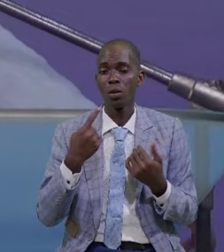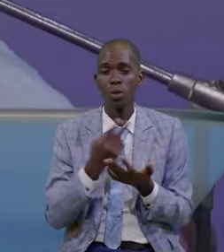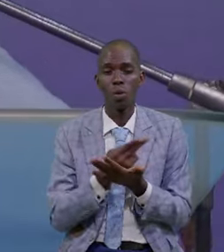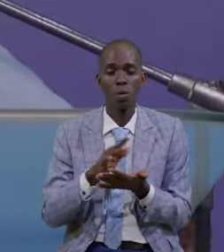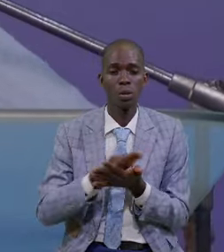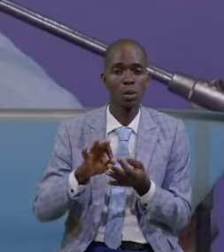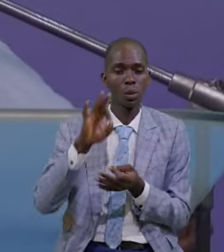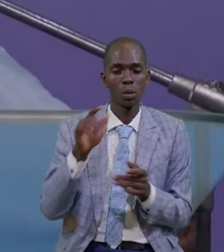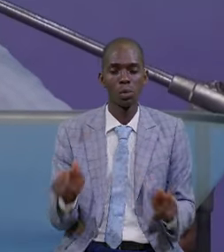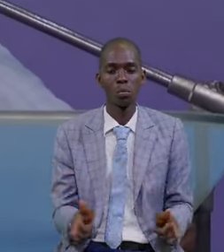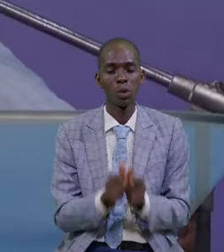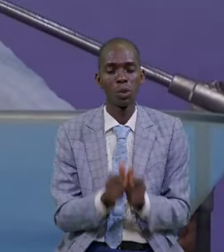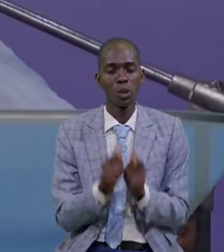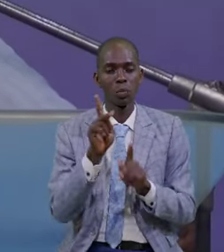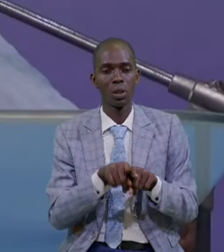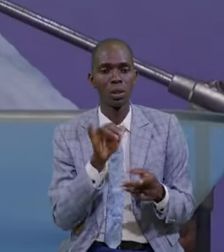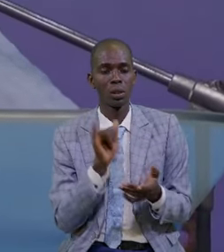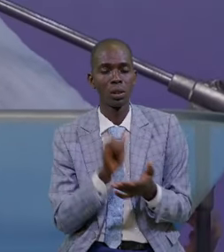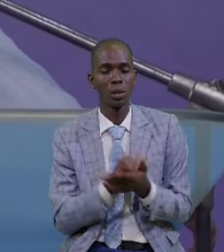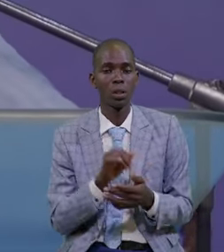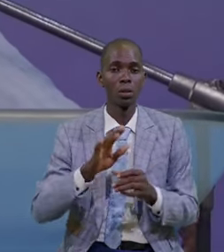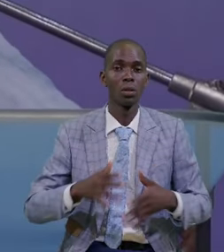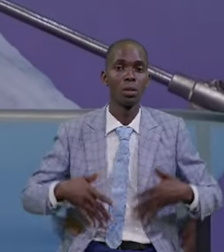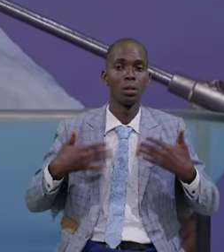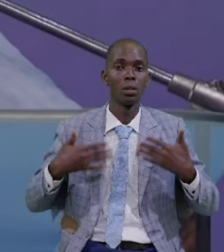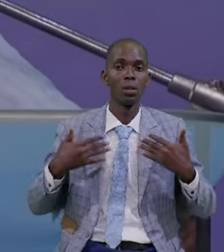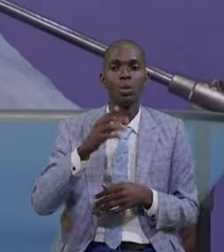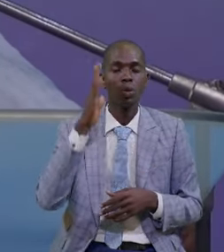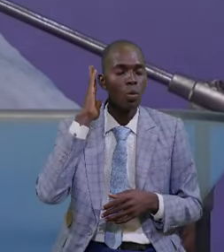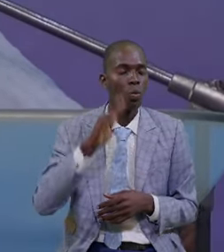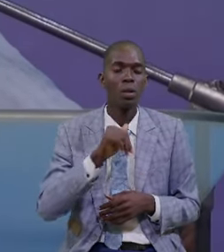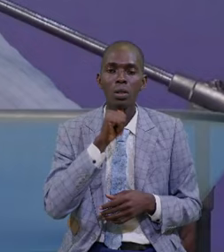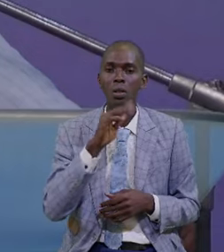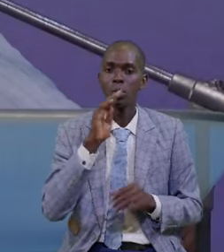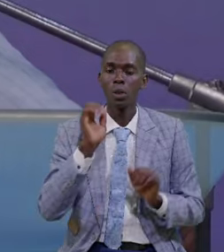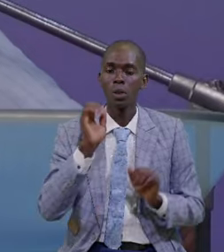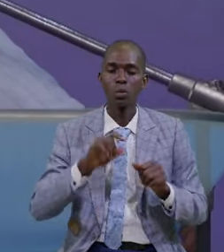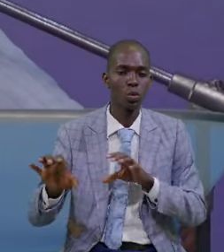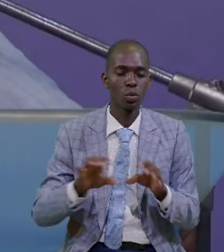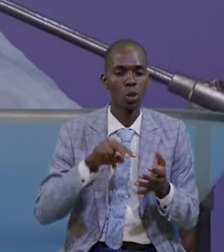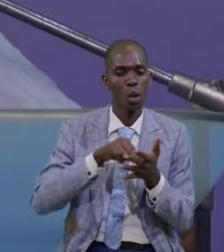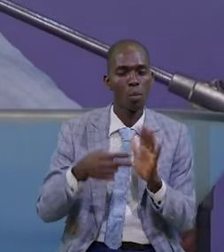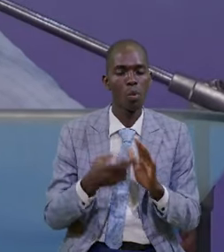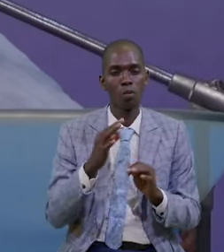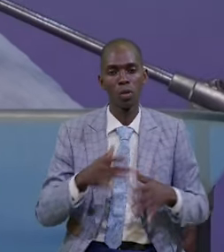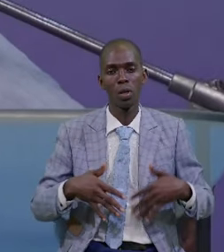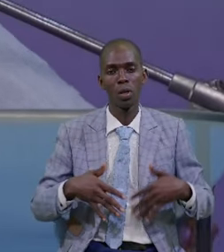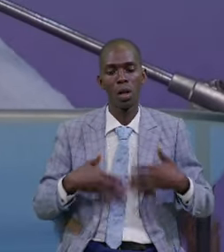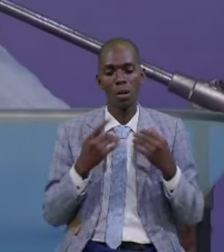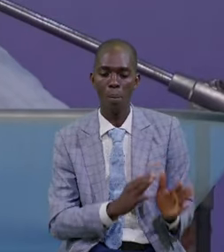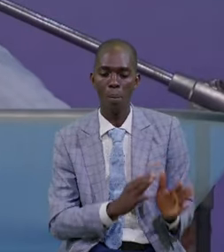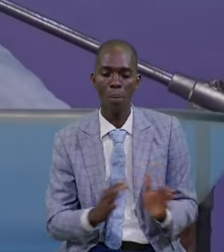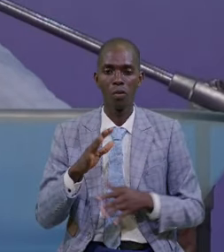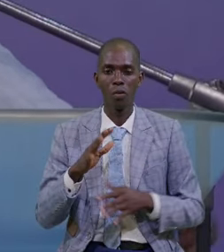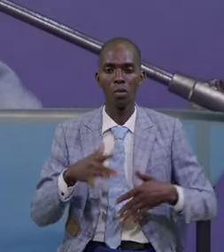such people in life, you'll not be able to carry out the purpose of your life, the plan of your life, the project of